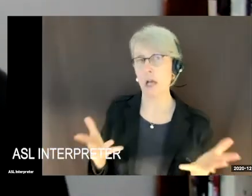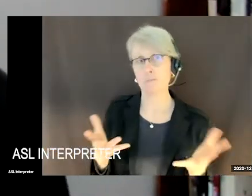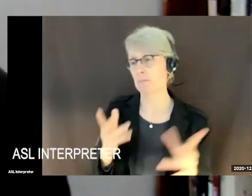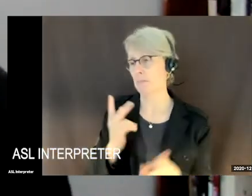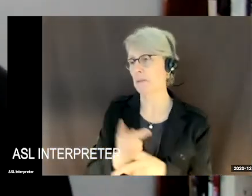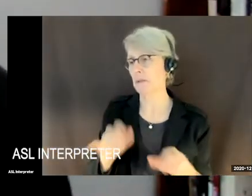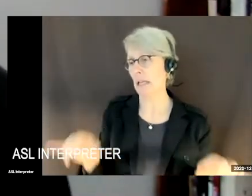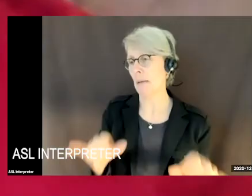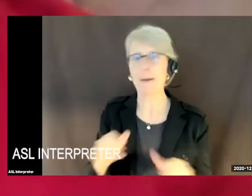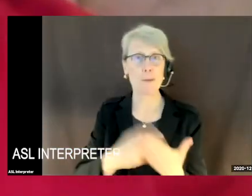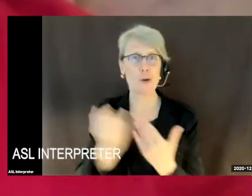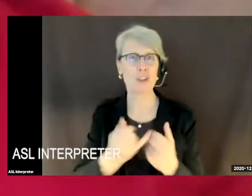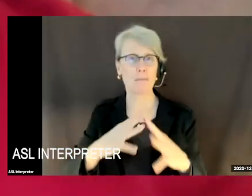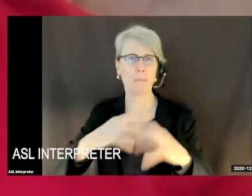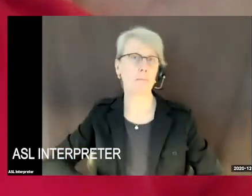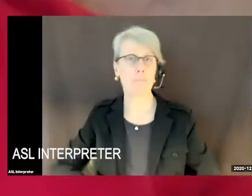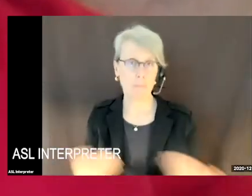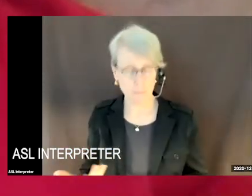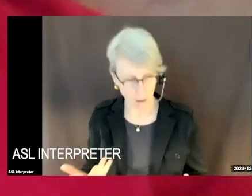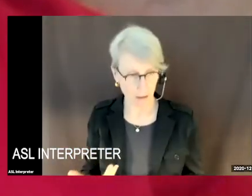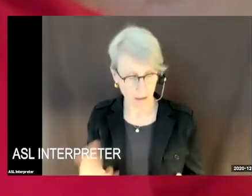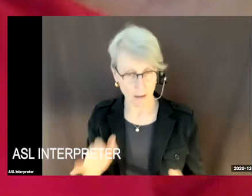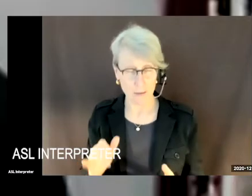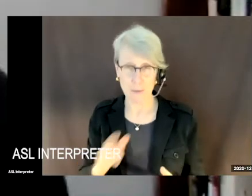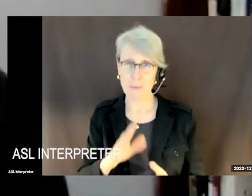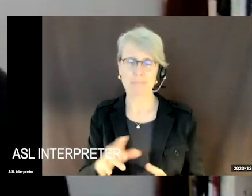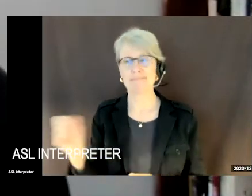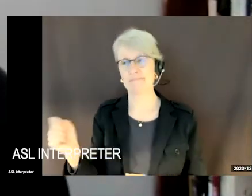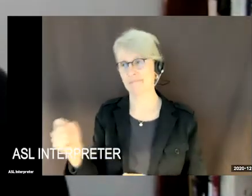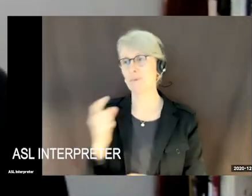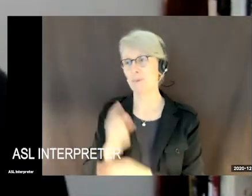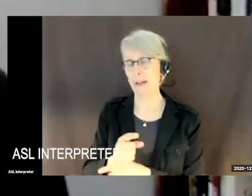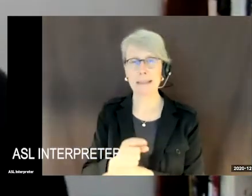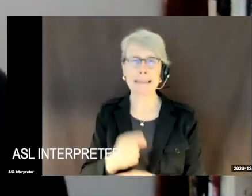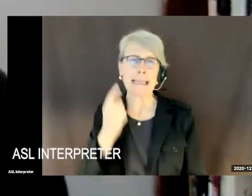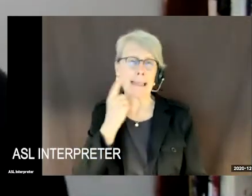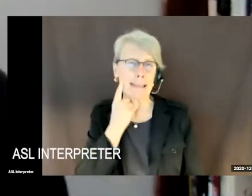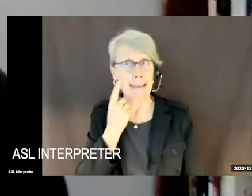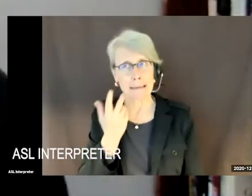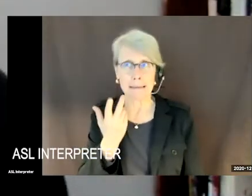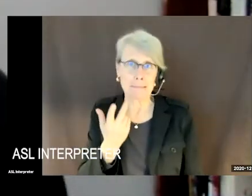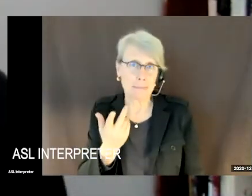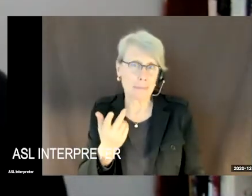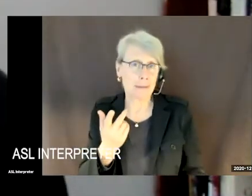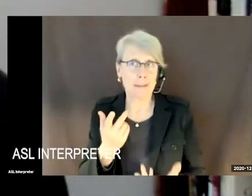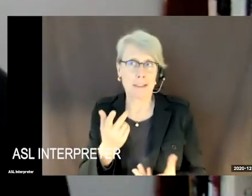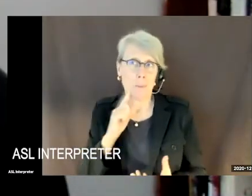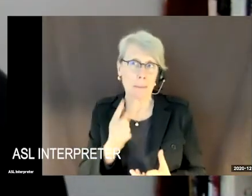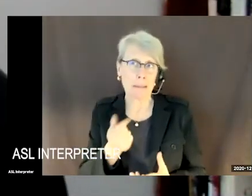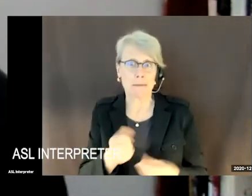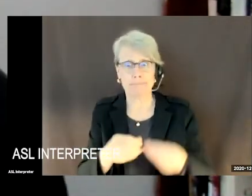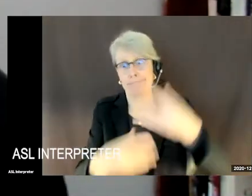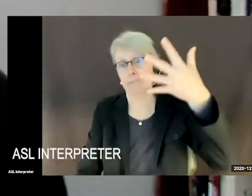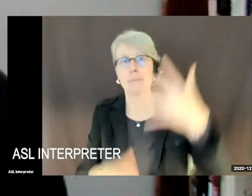collapsed. Yeah. So I think it's a very fundamental issue, and I'm sure there must be 20 ways to deal with it, but